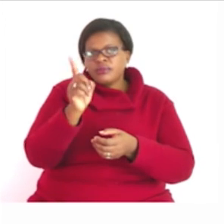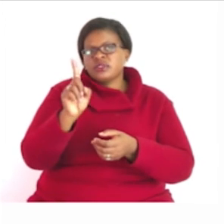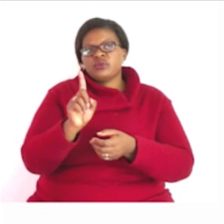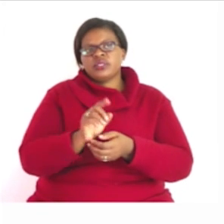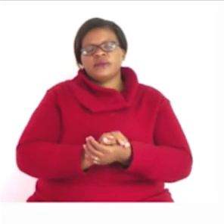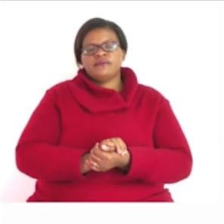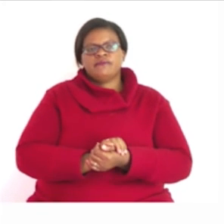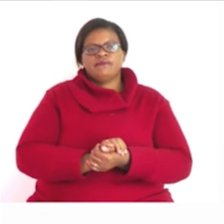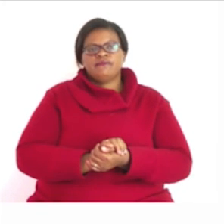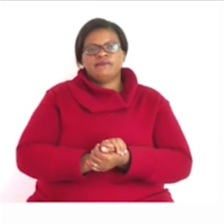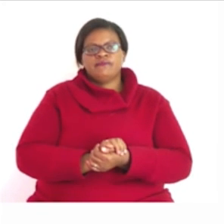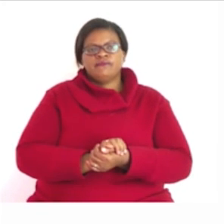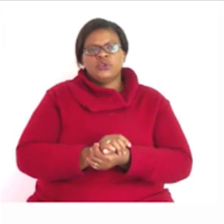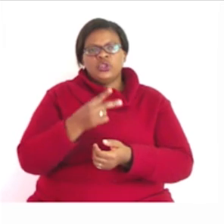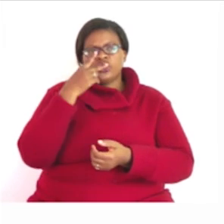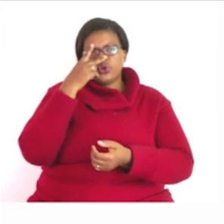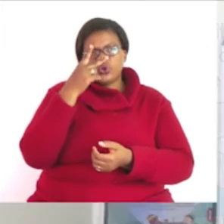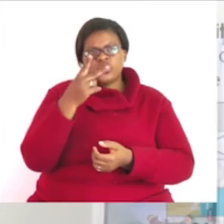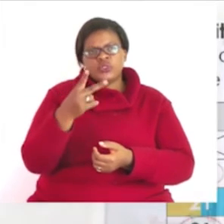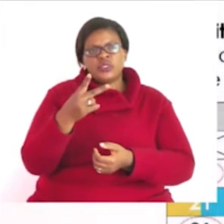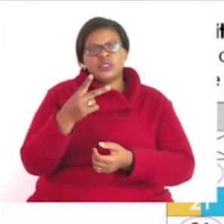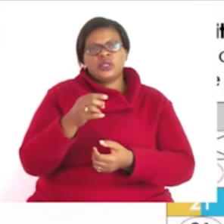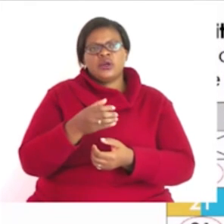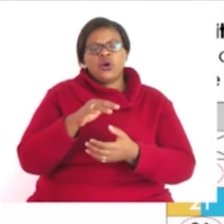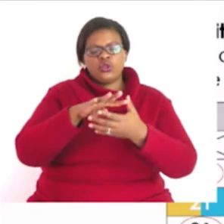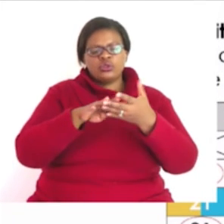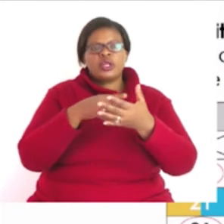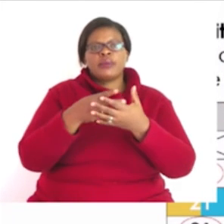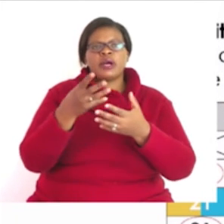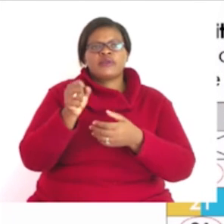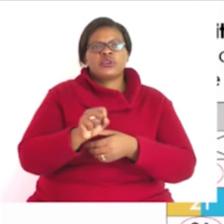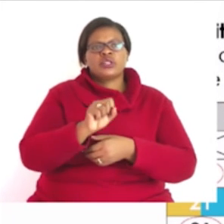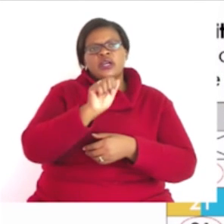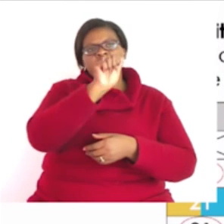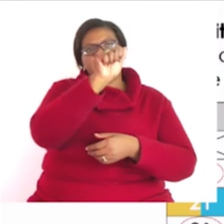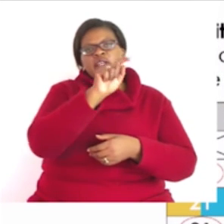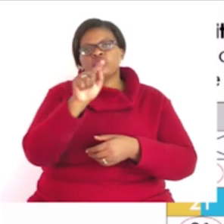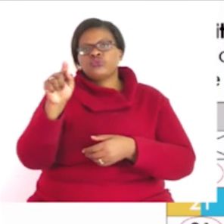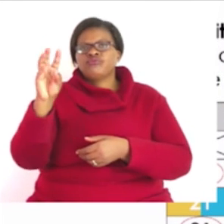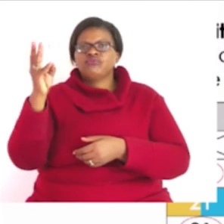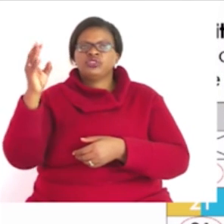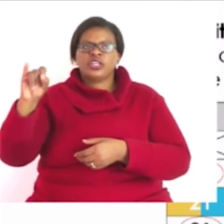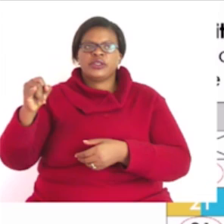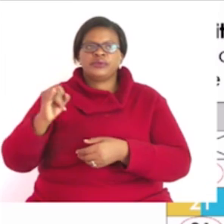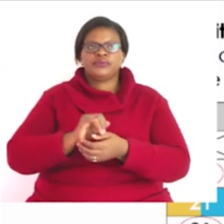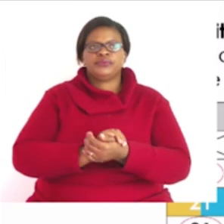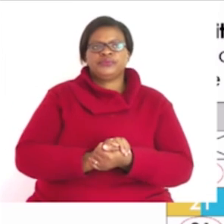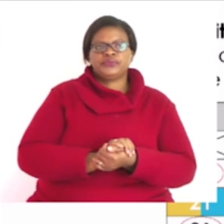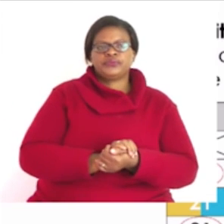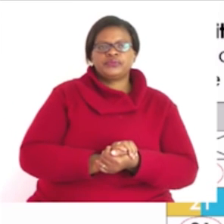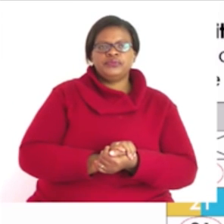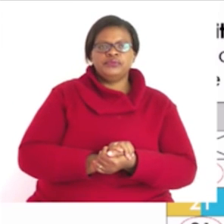Now, you will notice on top of the table, there are letters A to J. If we